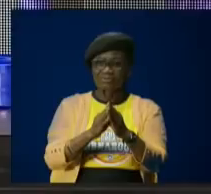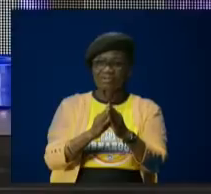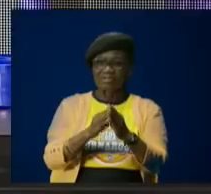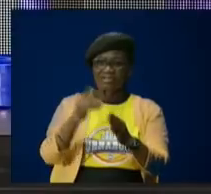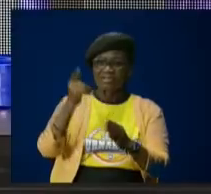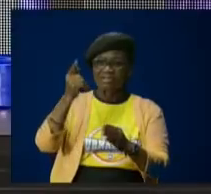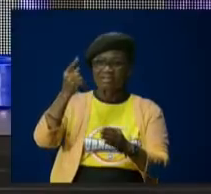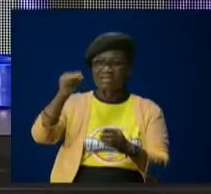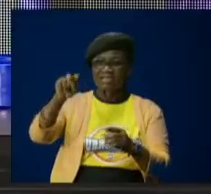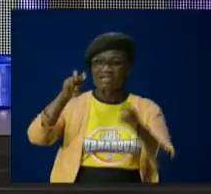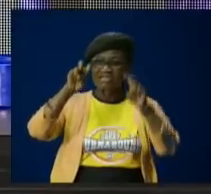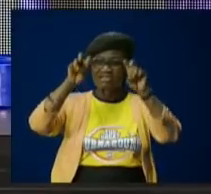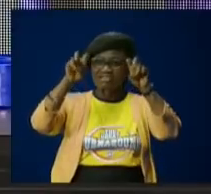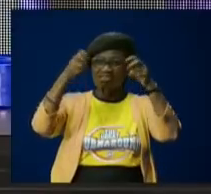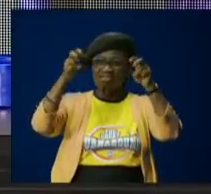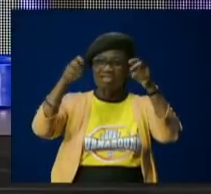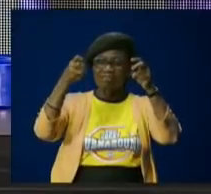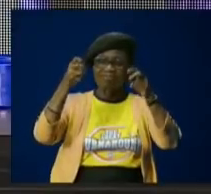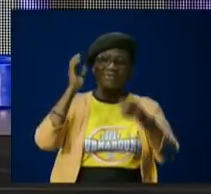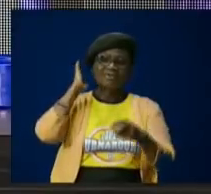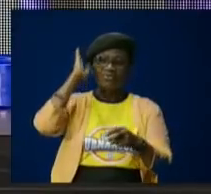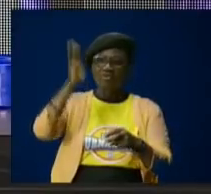Perfect Blessings.